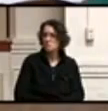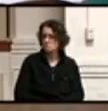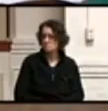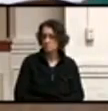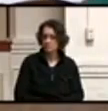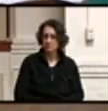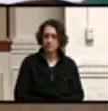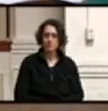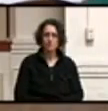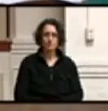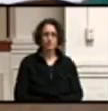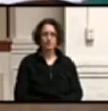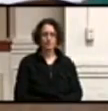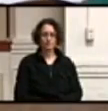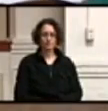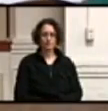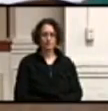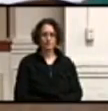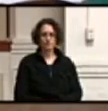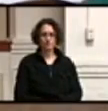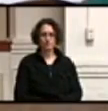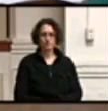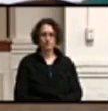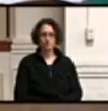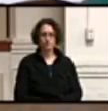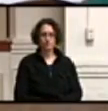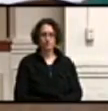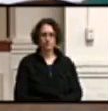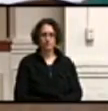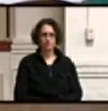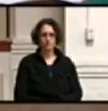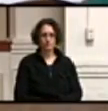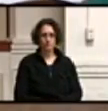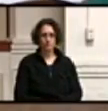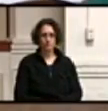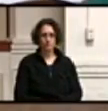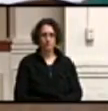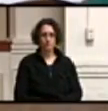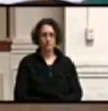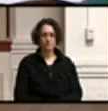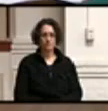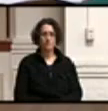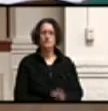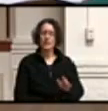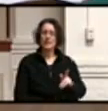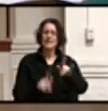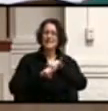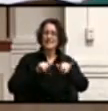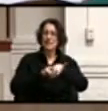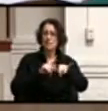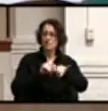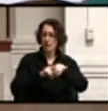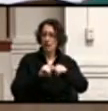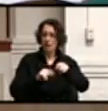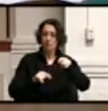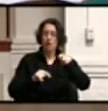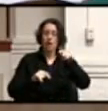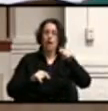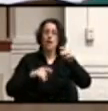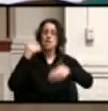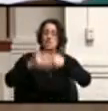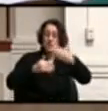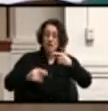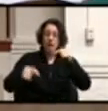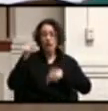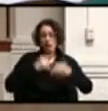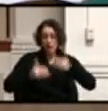at the same time, slowly make forward progress on the charge that has been